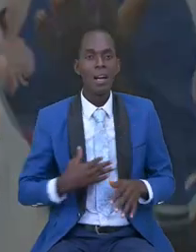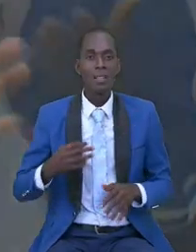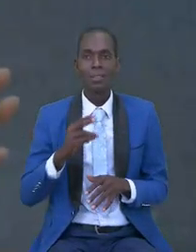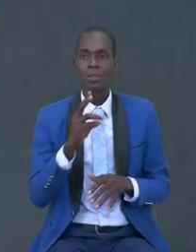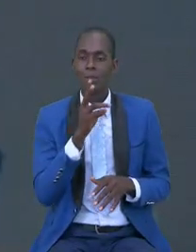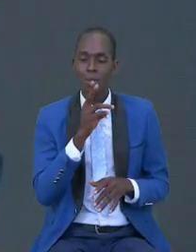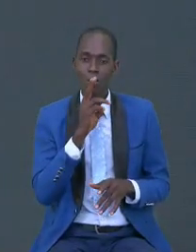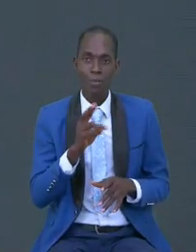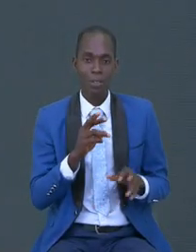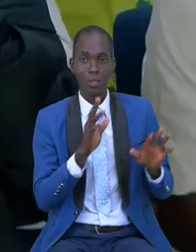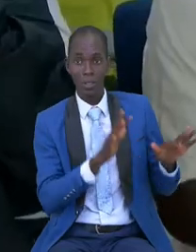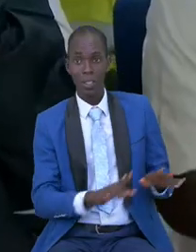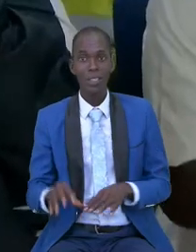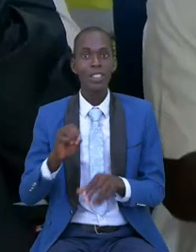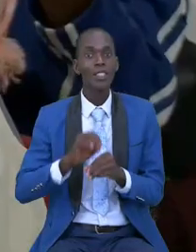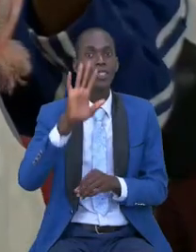your desert.